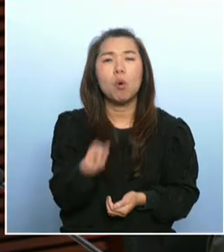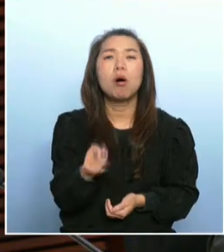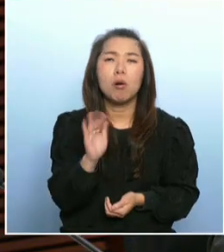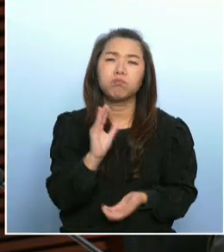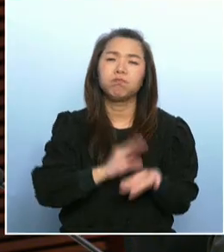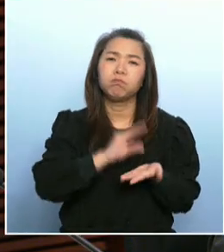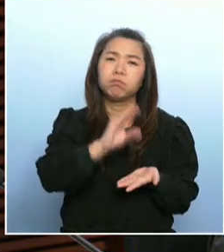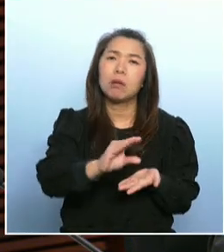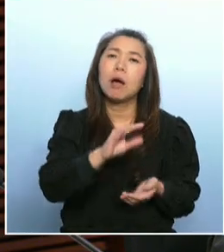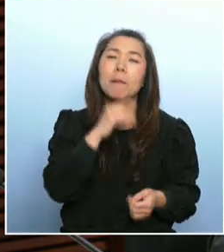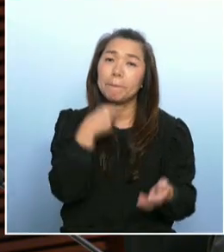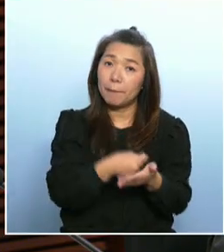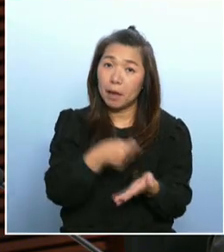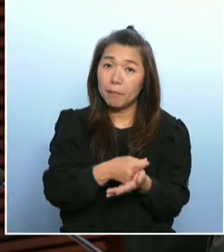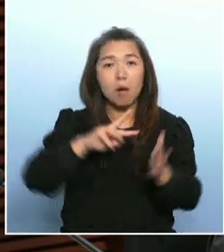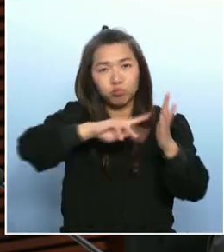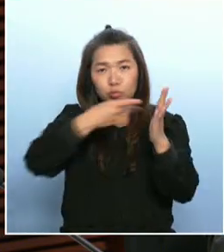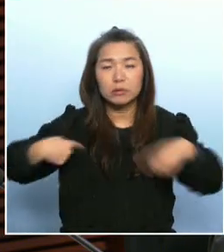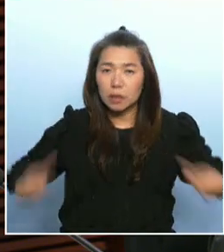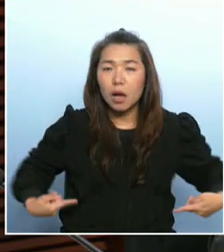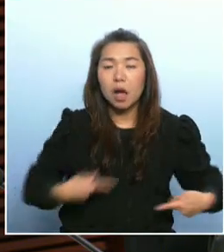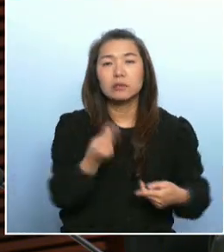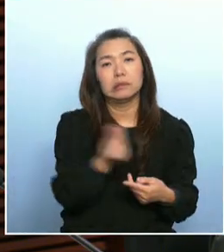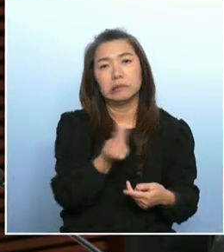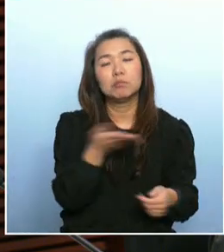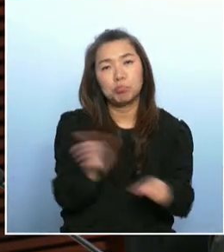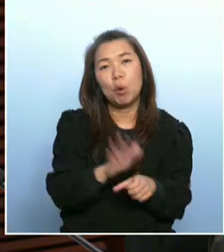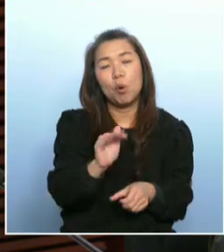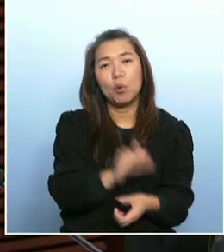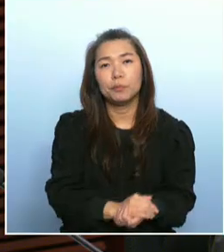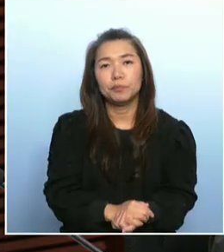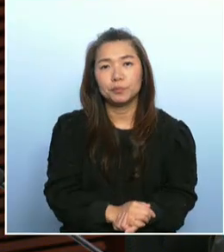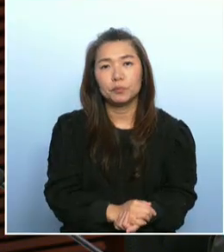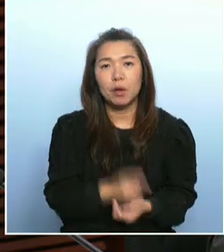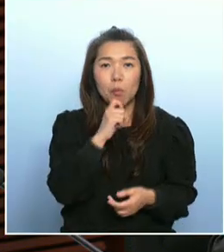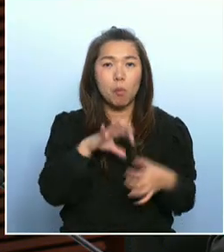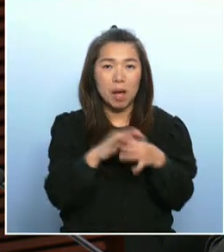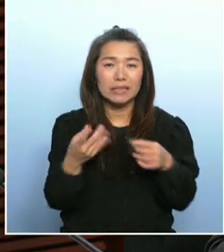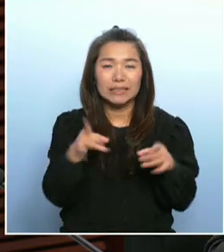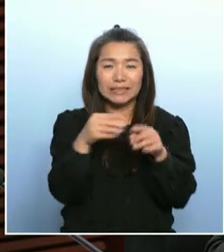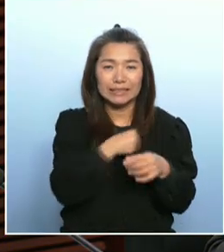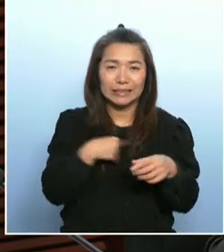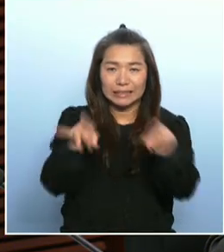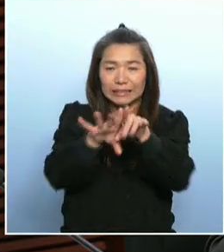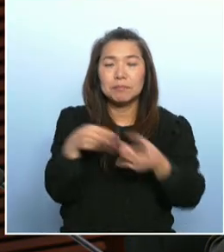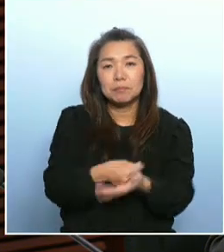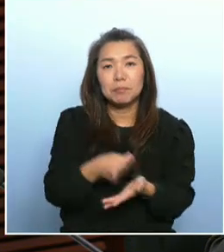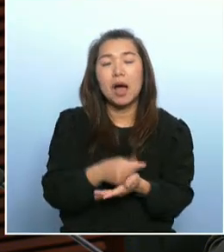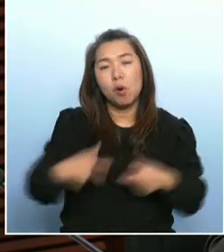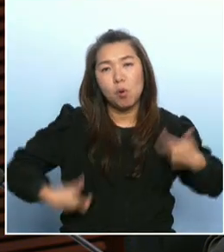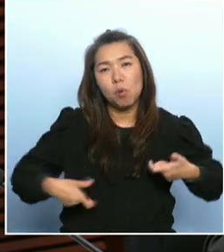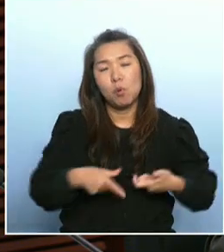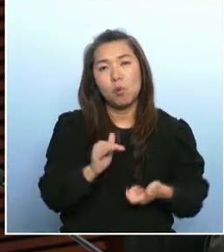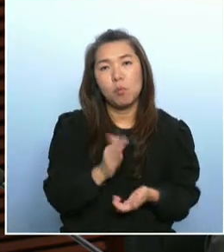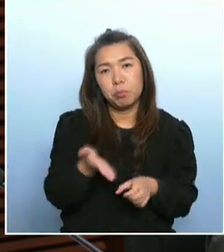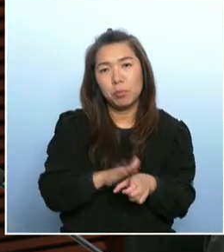the SWDs. The subsidy will be able to cover expenses for purchasing or repairing wheelchairs or related